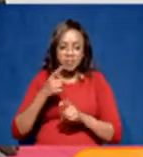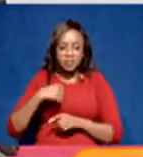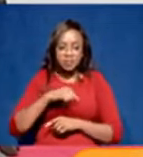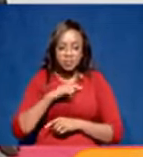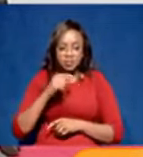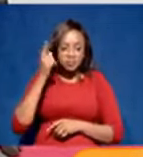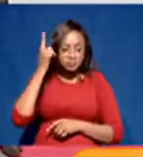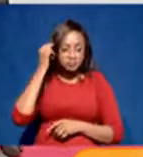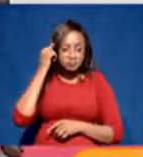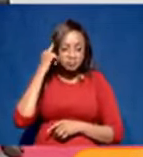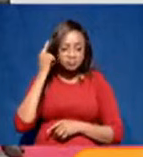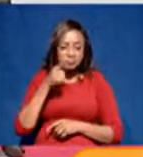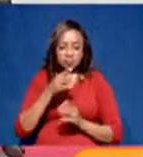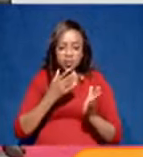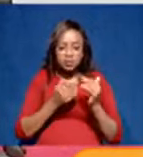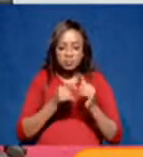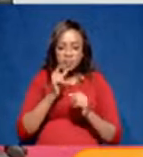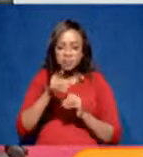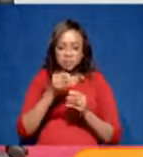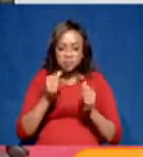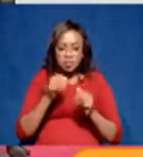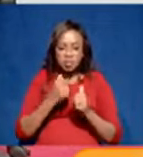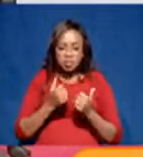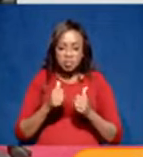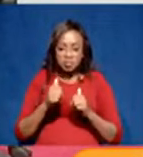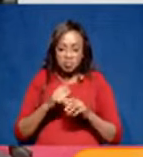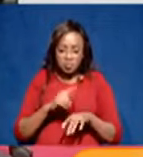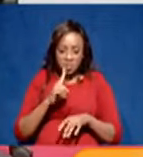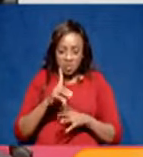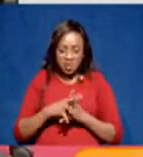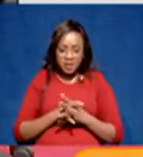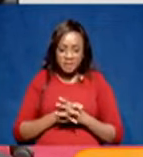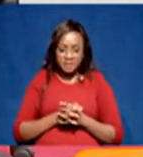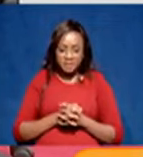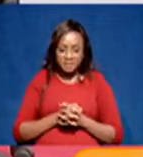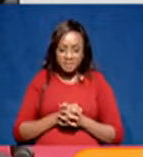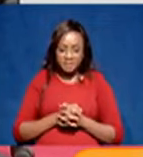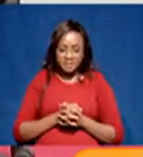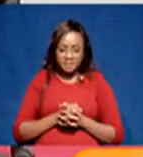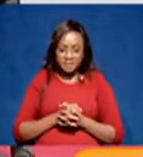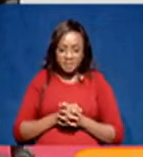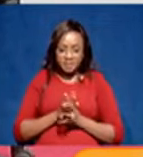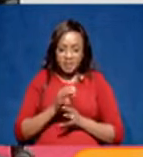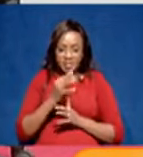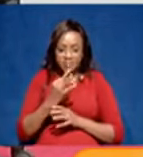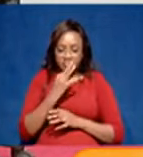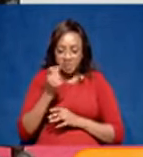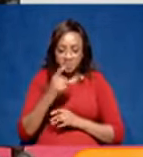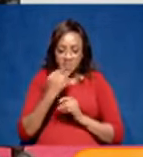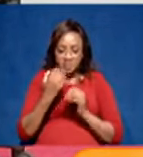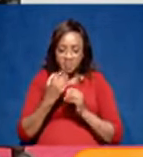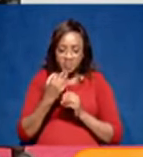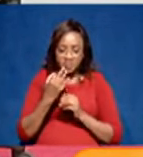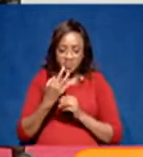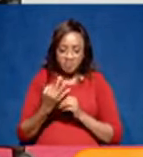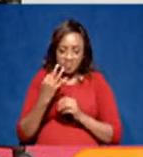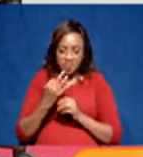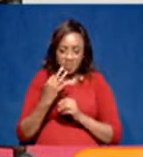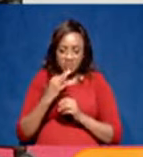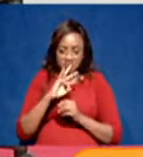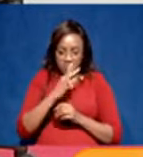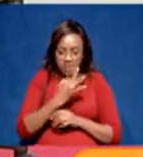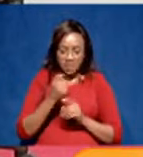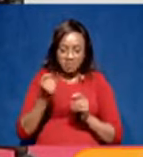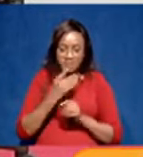said you're hoping that by 1st of March, the regulations are in effect. Yes. And I asked you, how about the contributions? You said, hopefully the